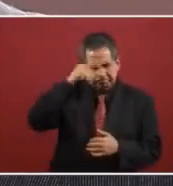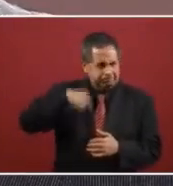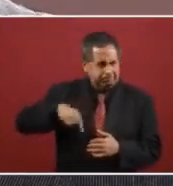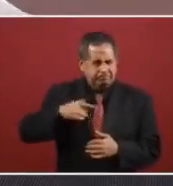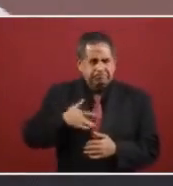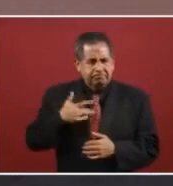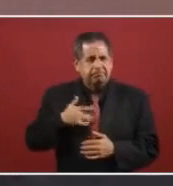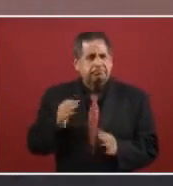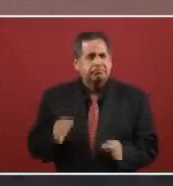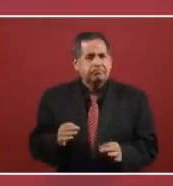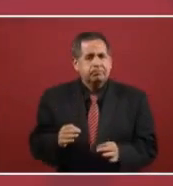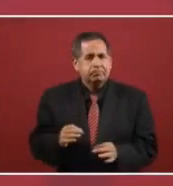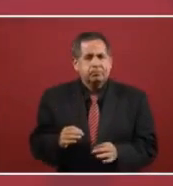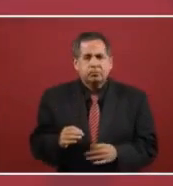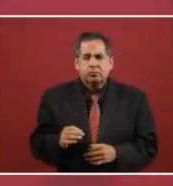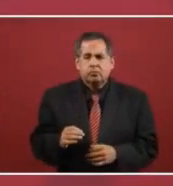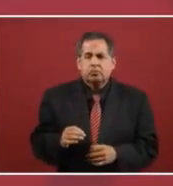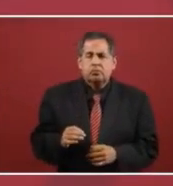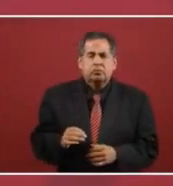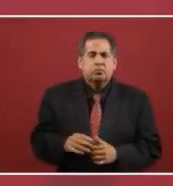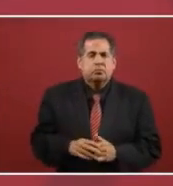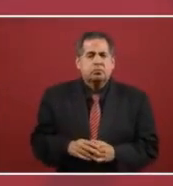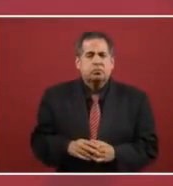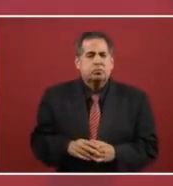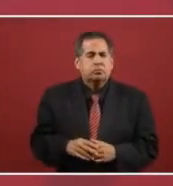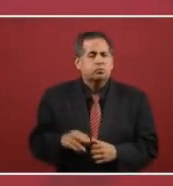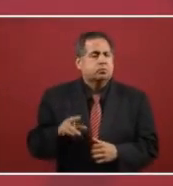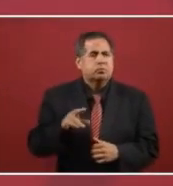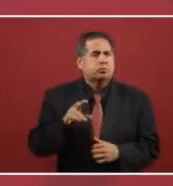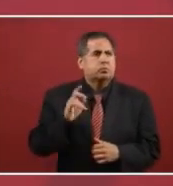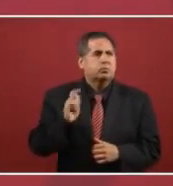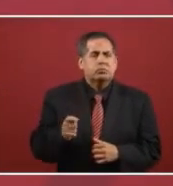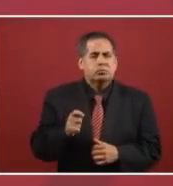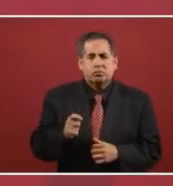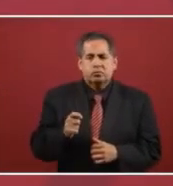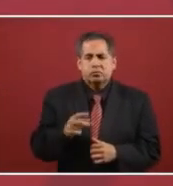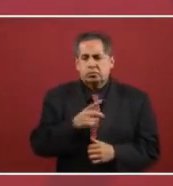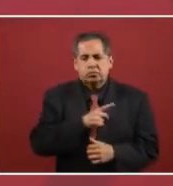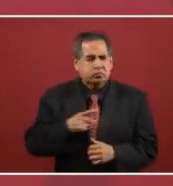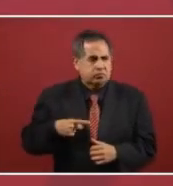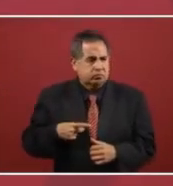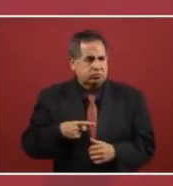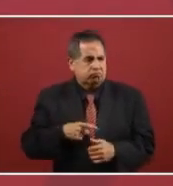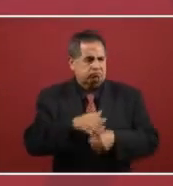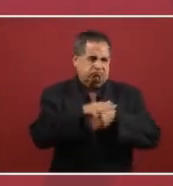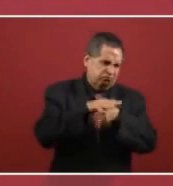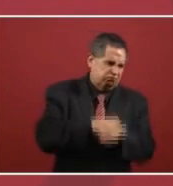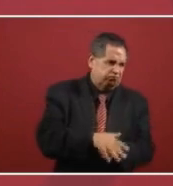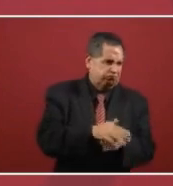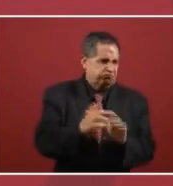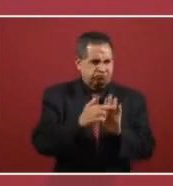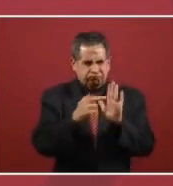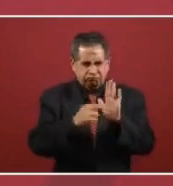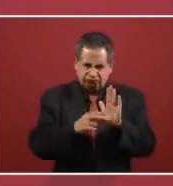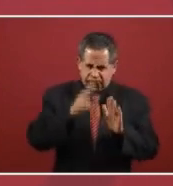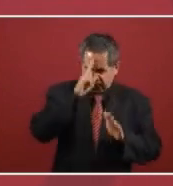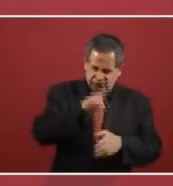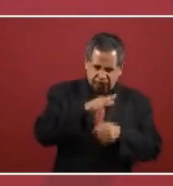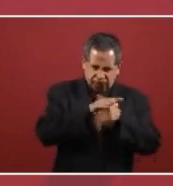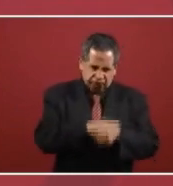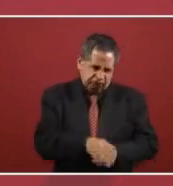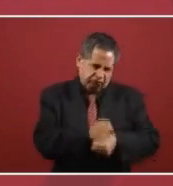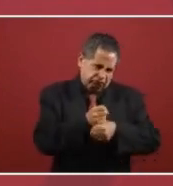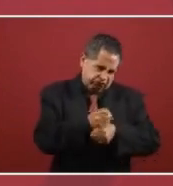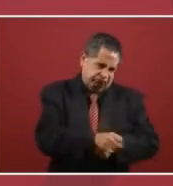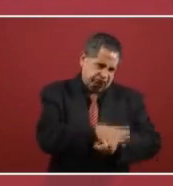sustained que no deben de that there should not be medidas coercitivas, coercitive que no se debe usar la